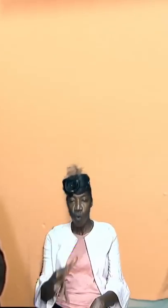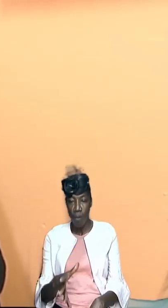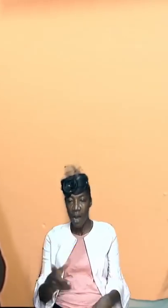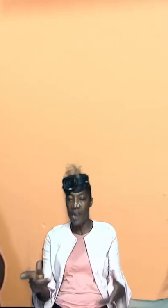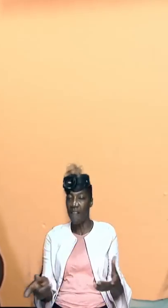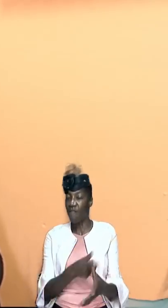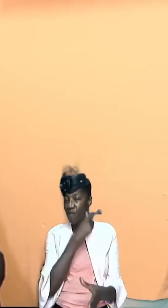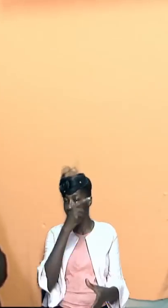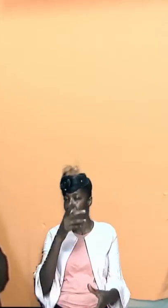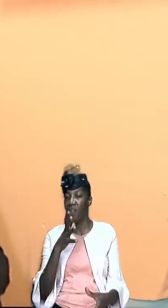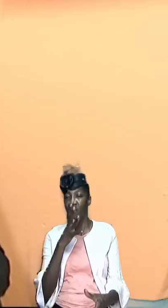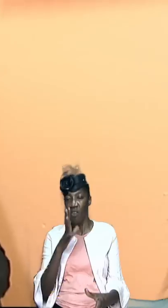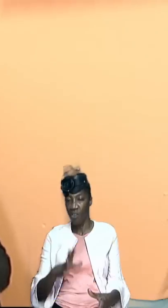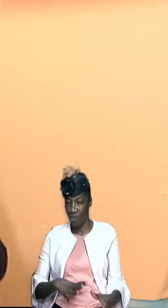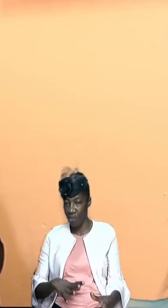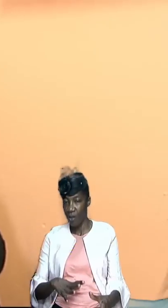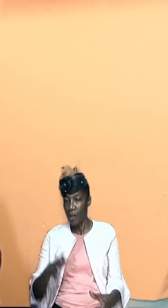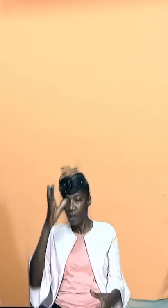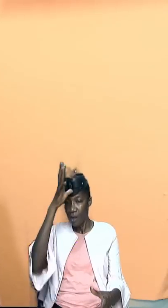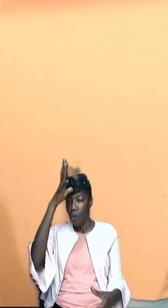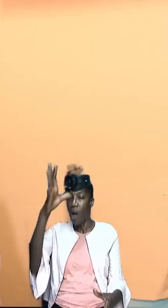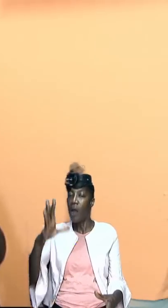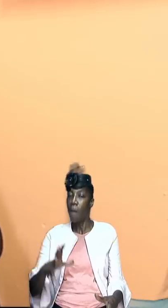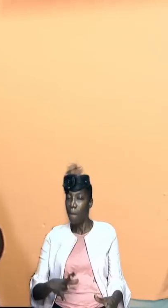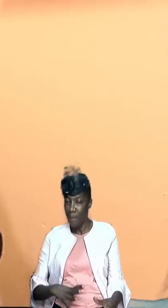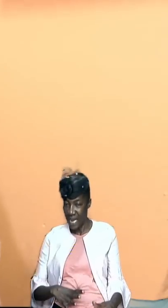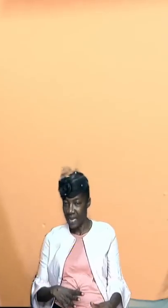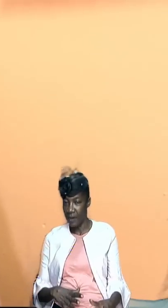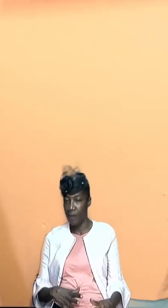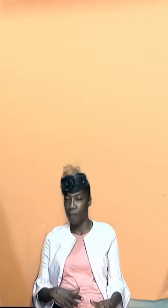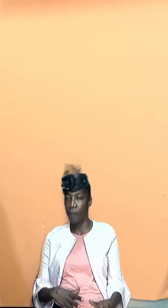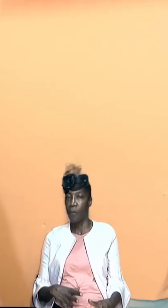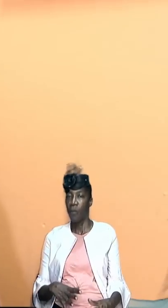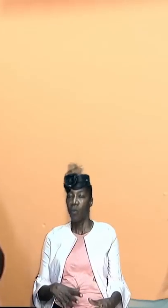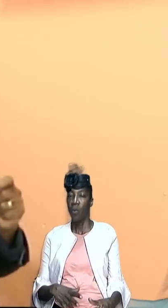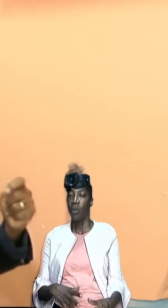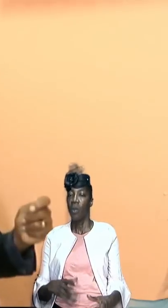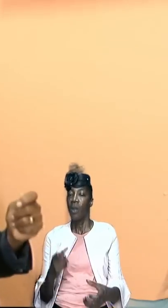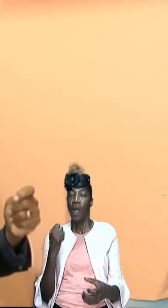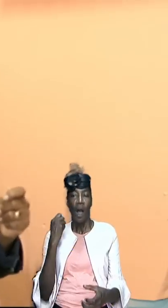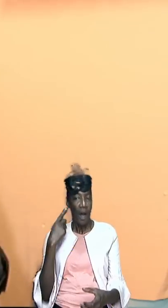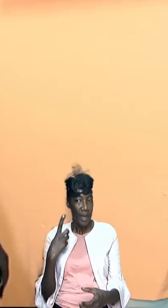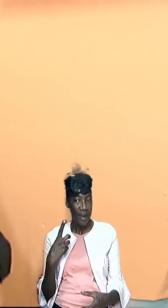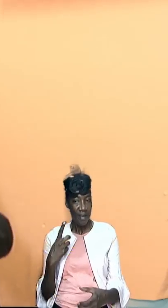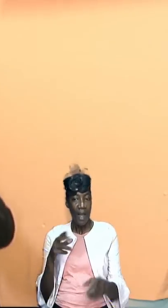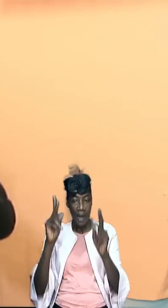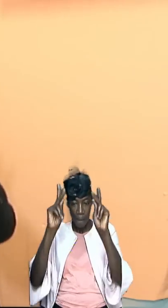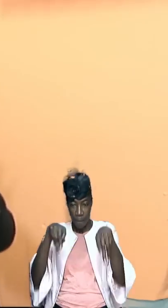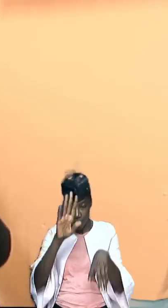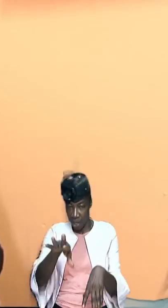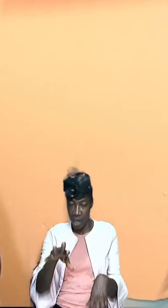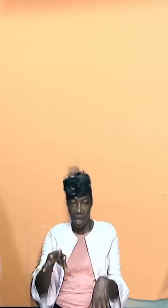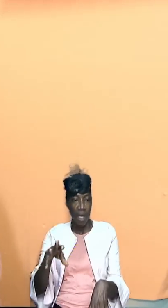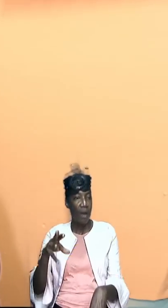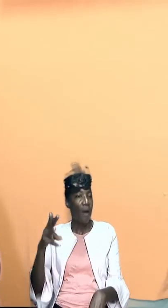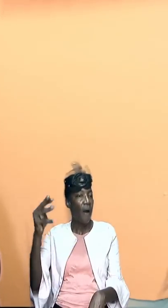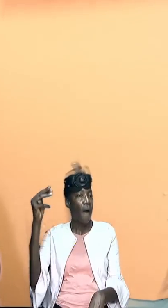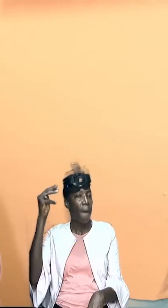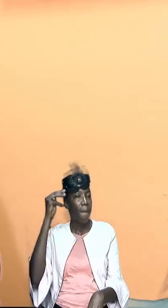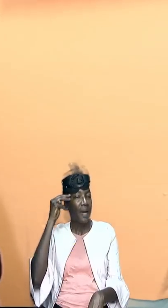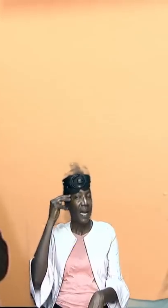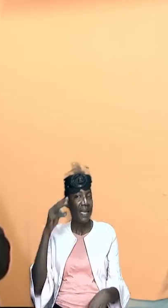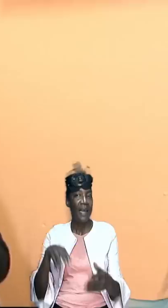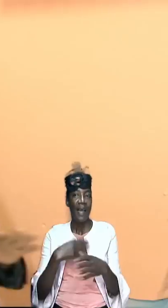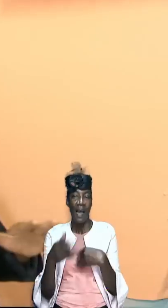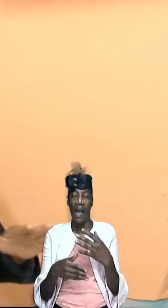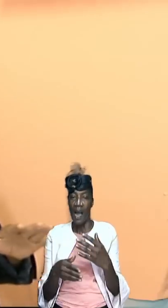first. And it is very important that we understand that and have that riveted in our minds. After the